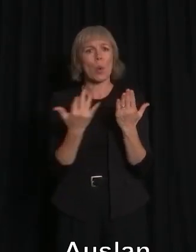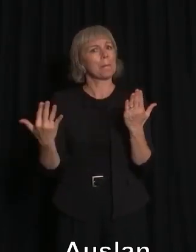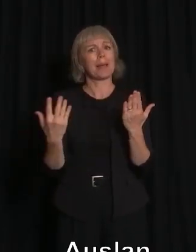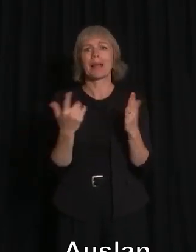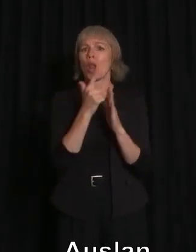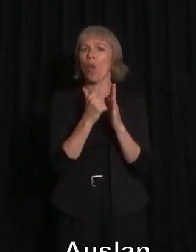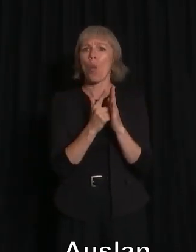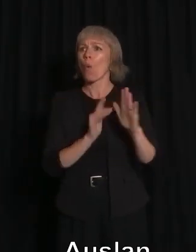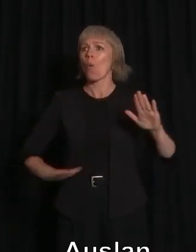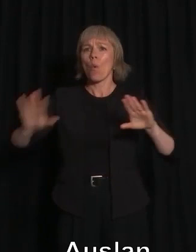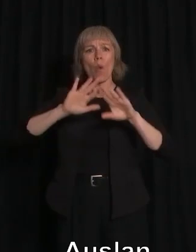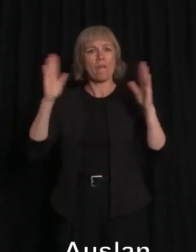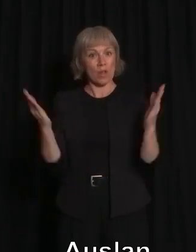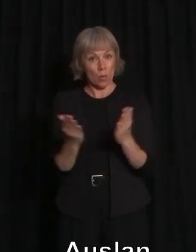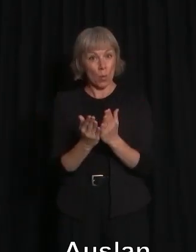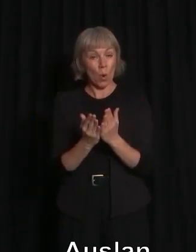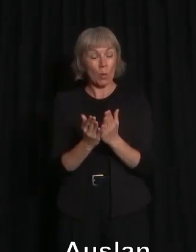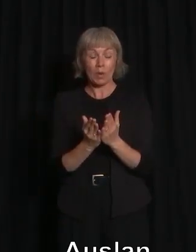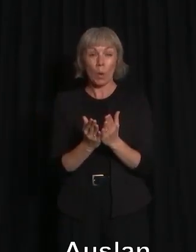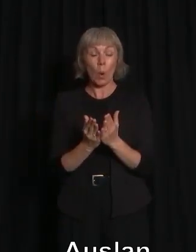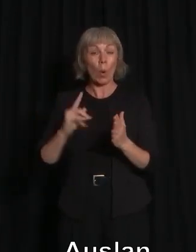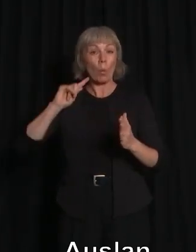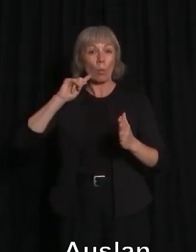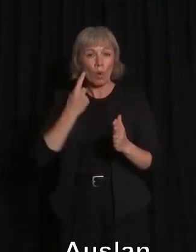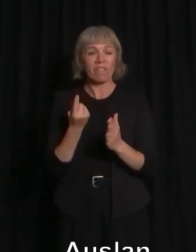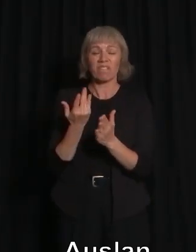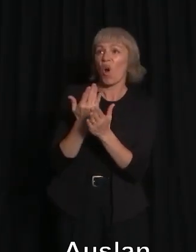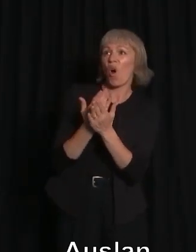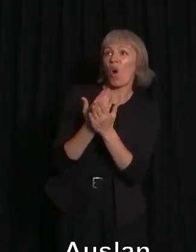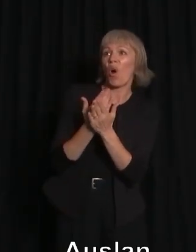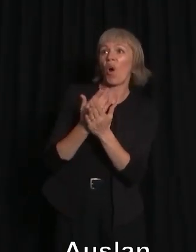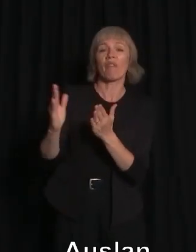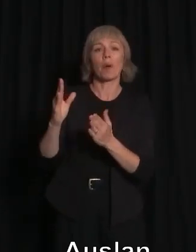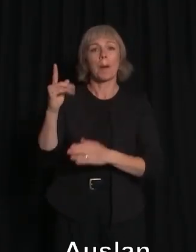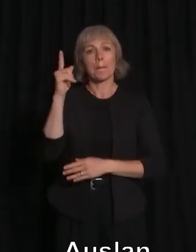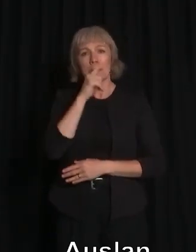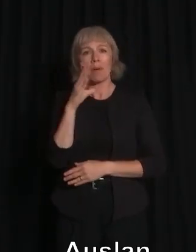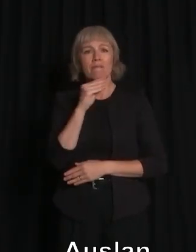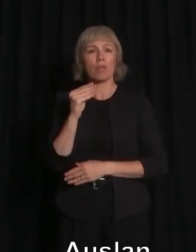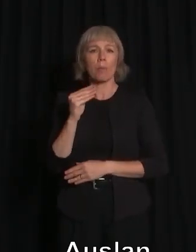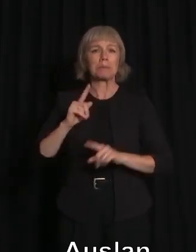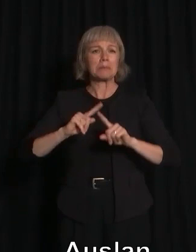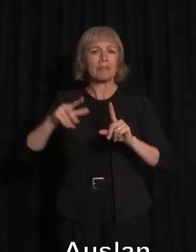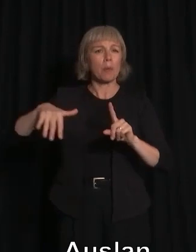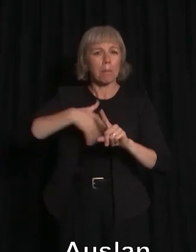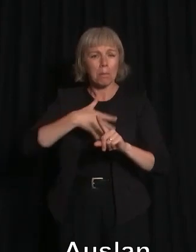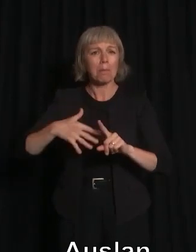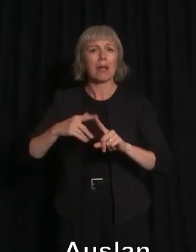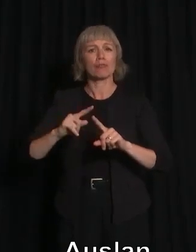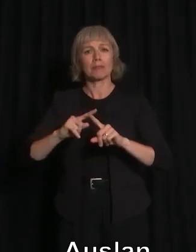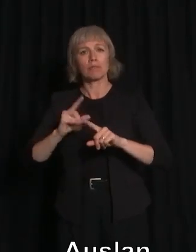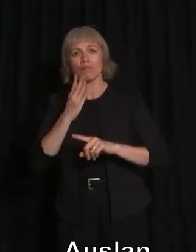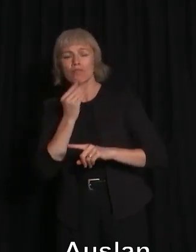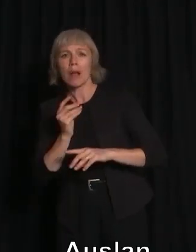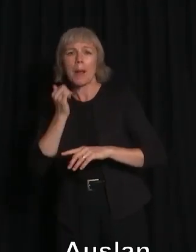that are structured precisely to exclude Asian, Afro-descendant, Latin American, and Arab world persons